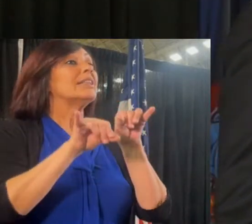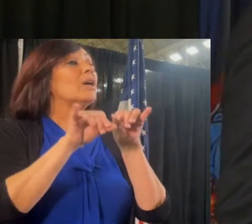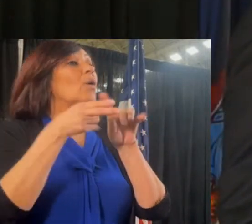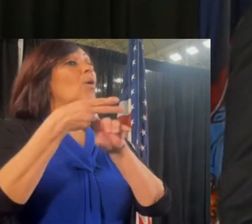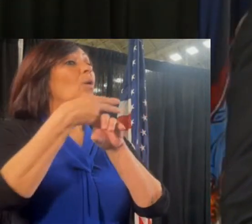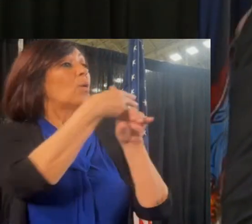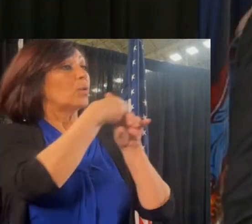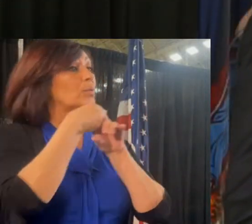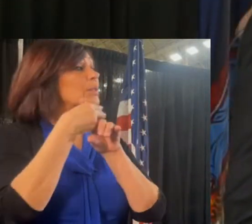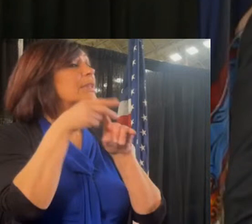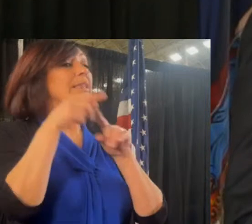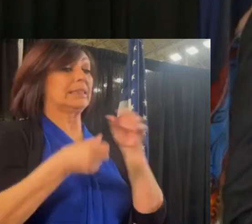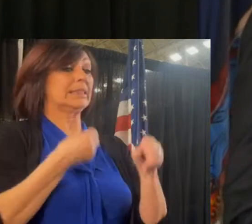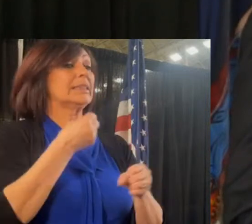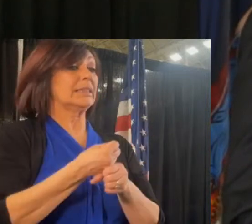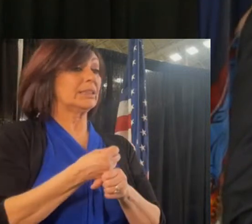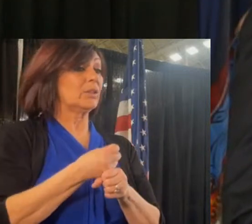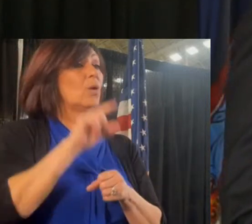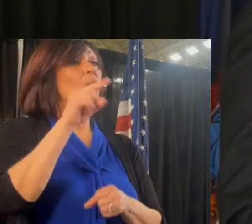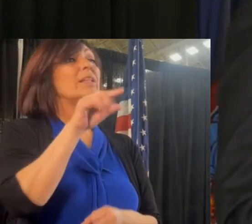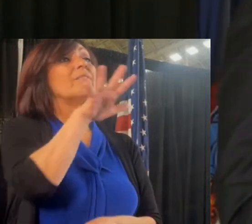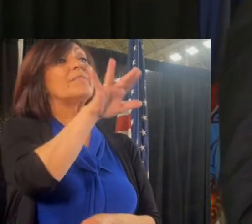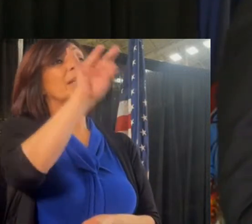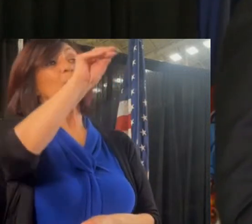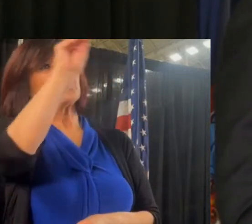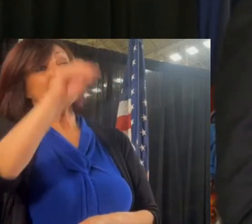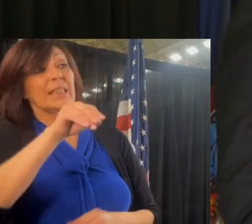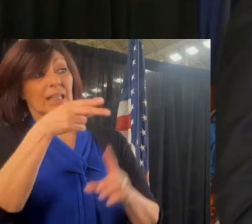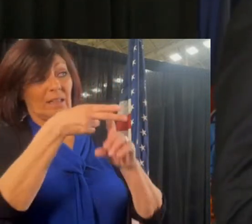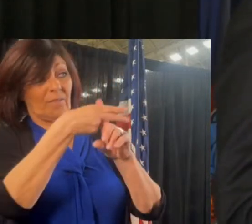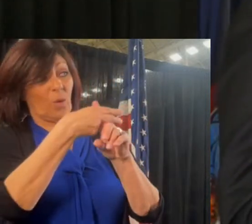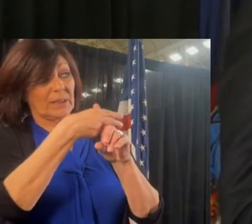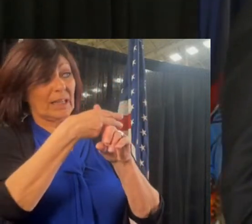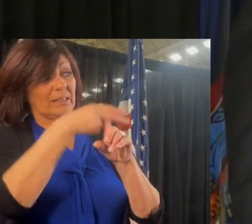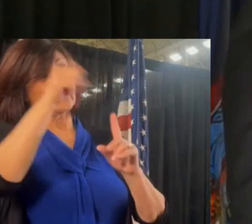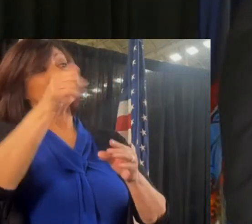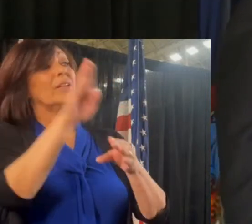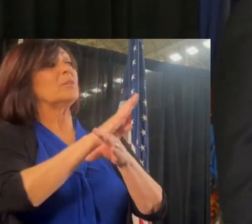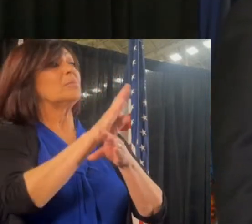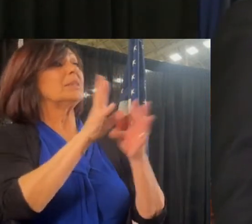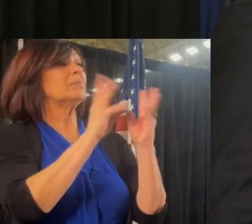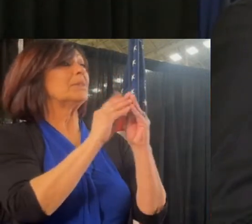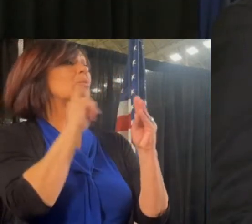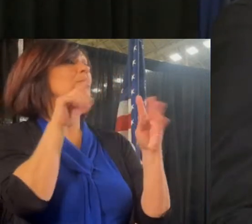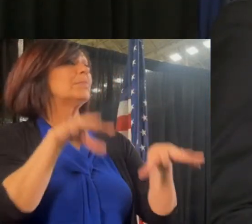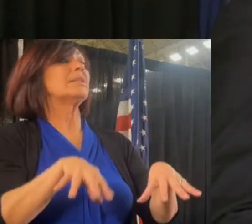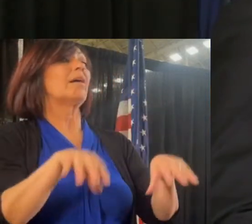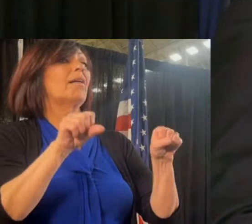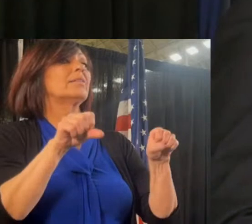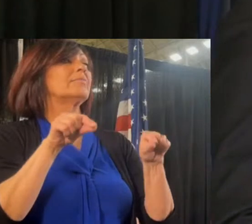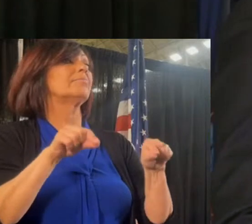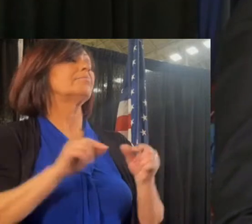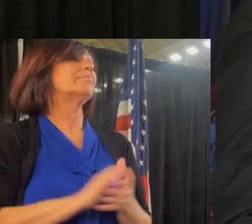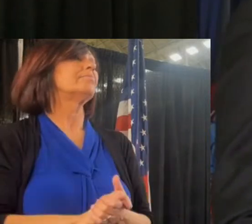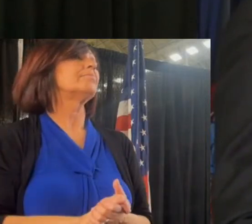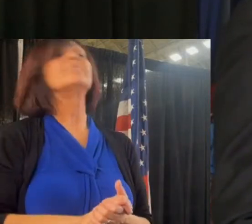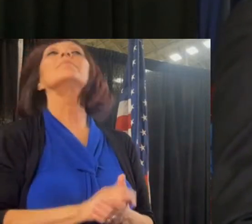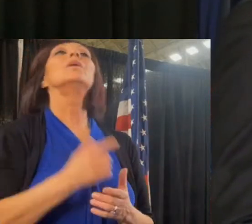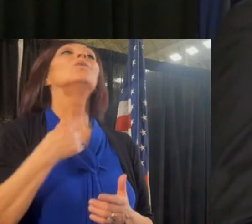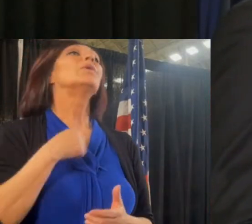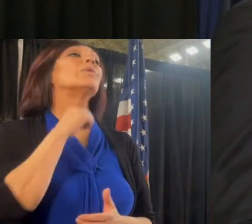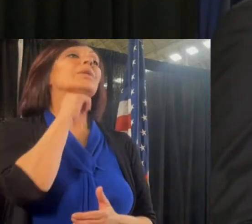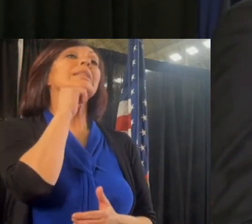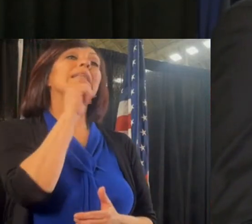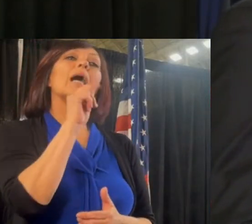report forecasts that this year, only 58% of hotel and other business meetings will be held. We would not